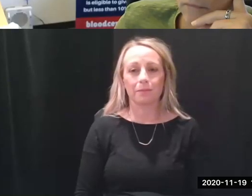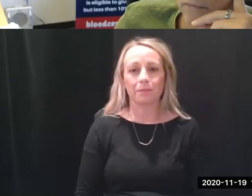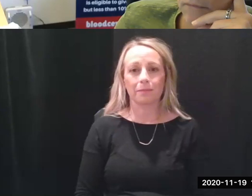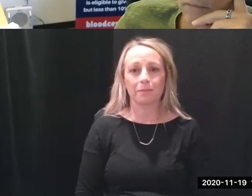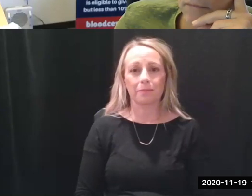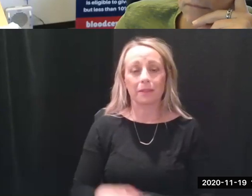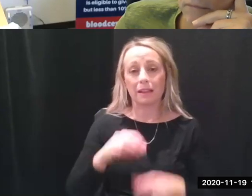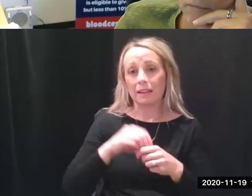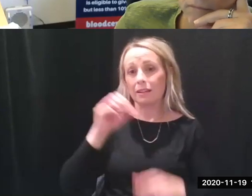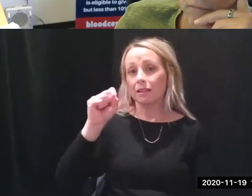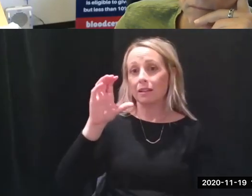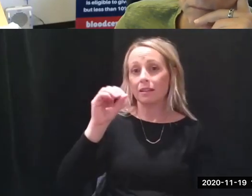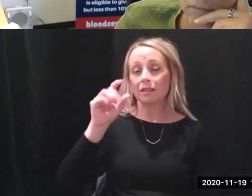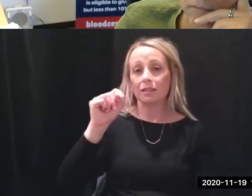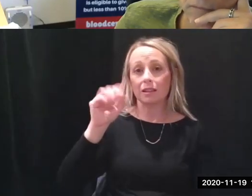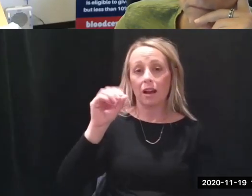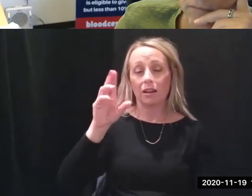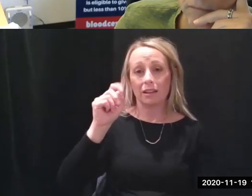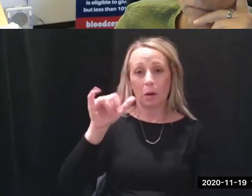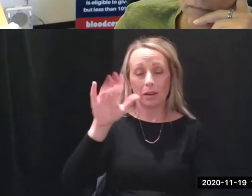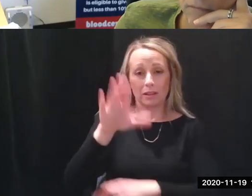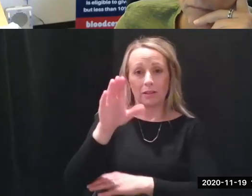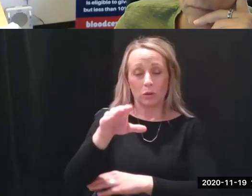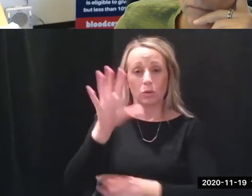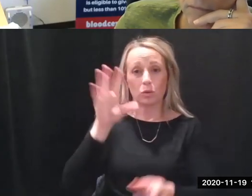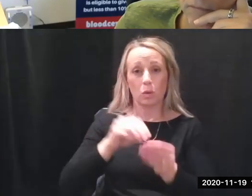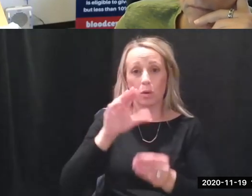In Scott County this afternoon, the number of cases is